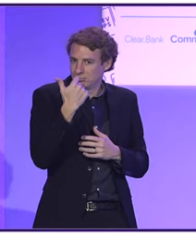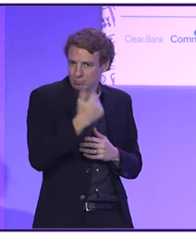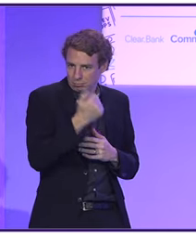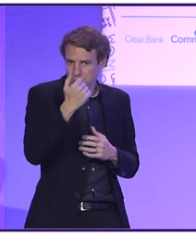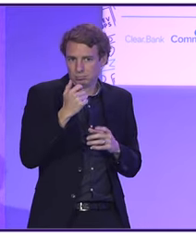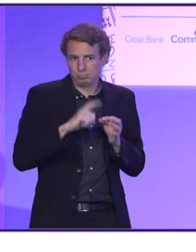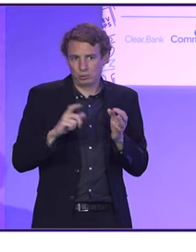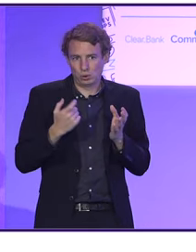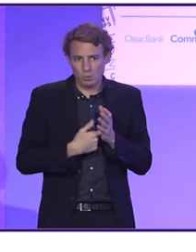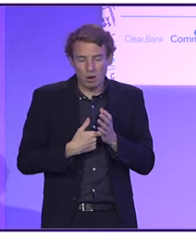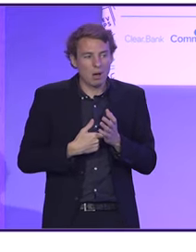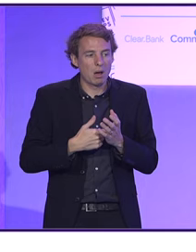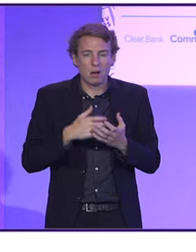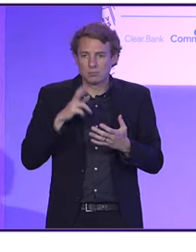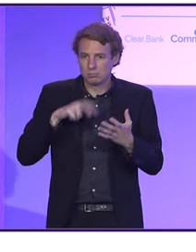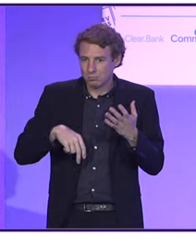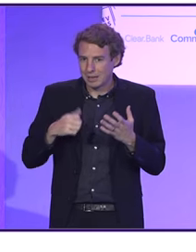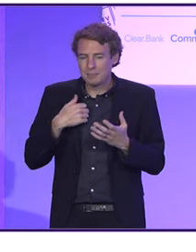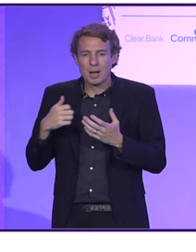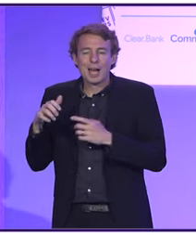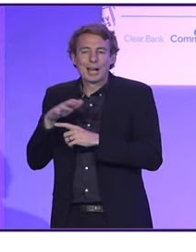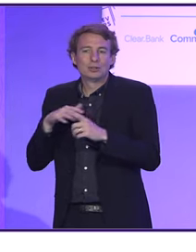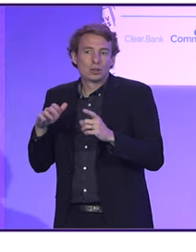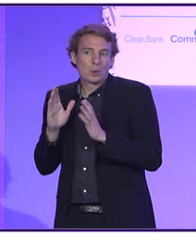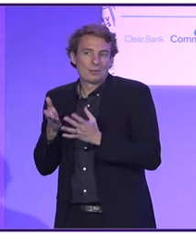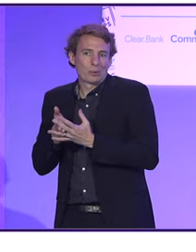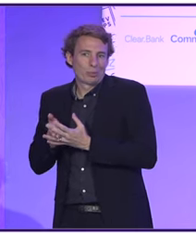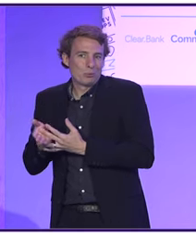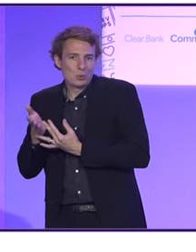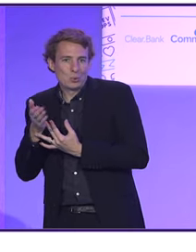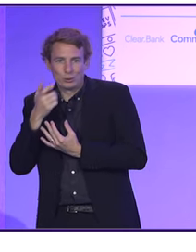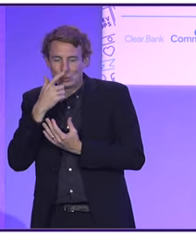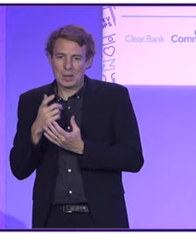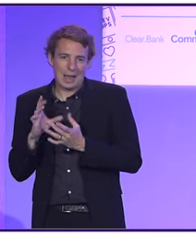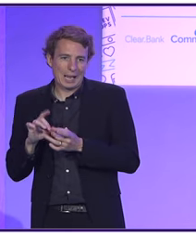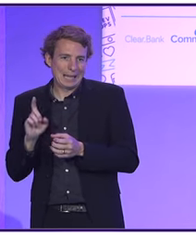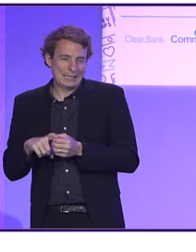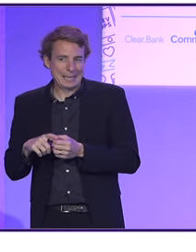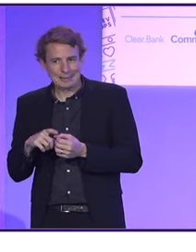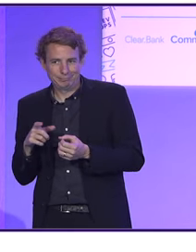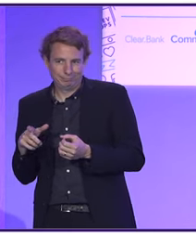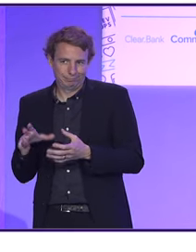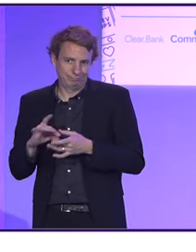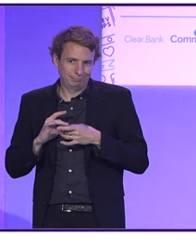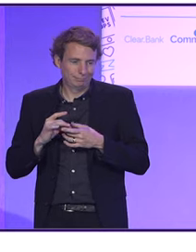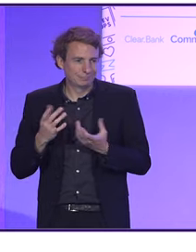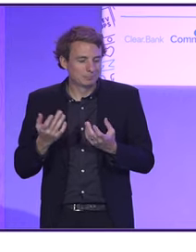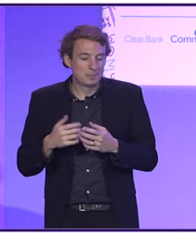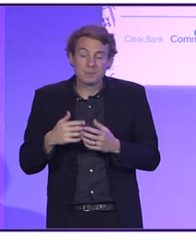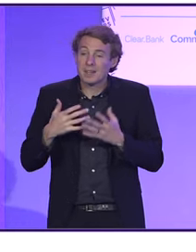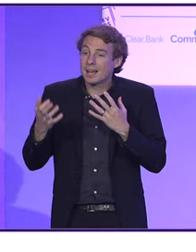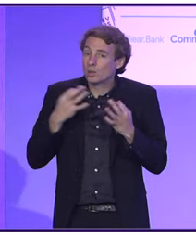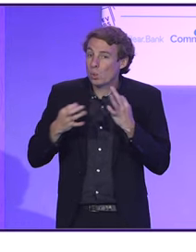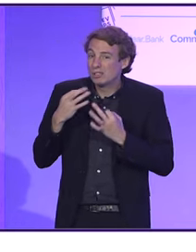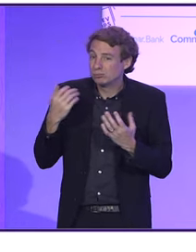QR code. You'll have to go through my socials, so pop me a cheeky LinkedIn request if you wish to. And yeah, if there's any questions, grab me at